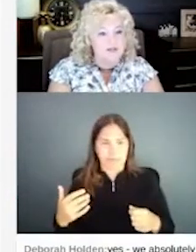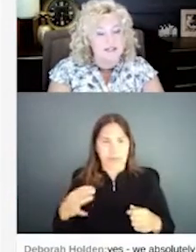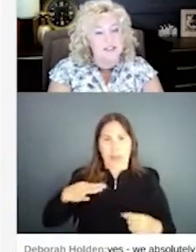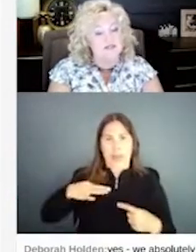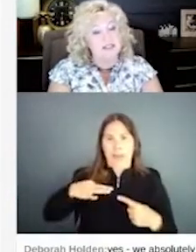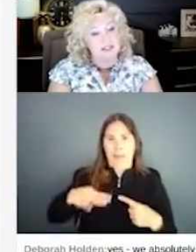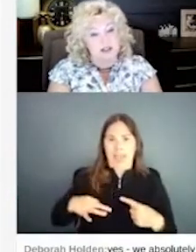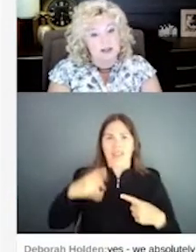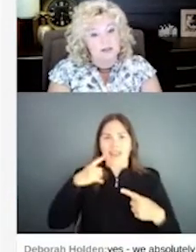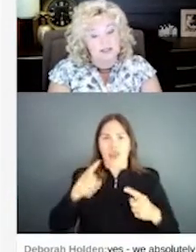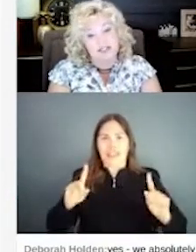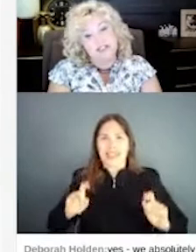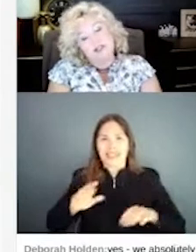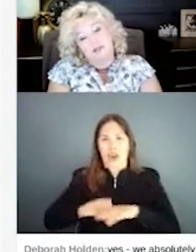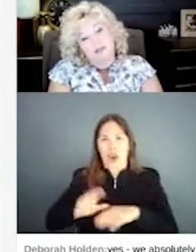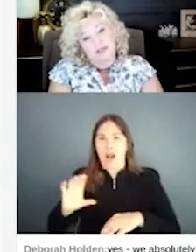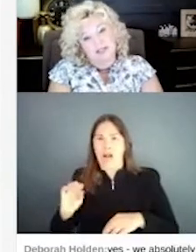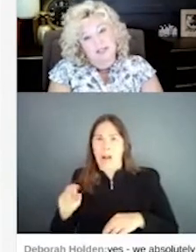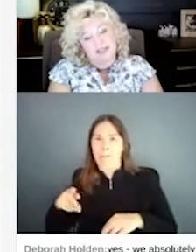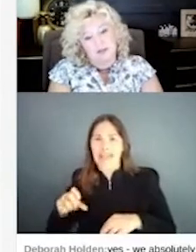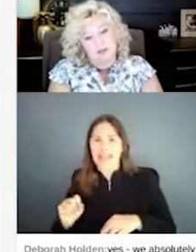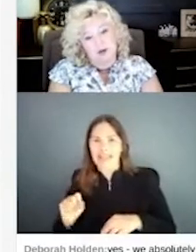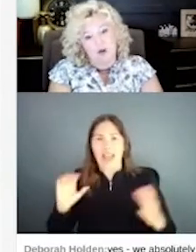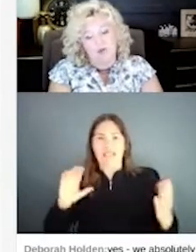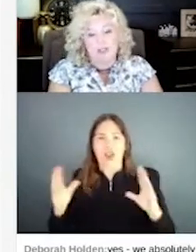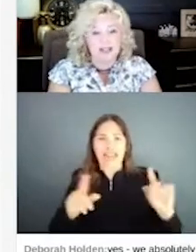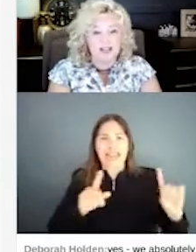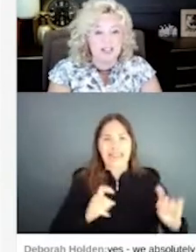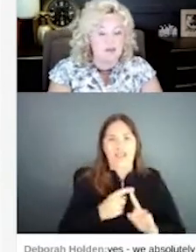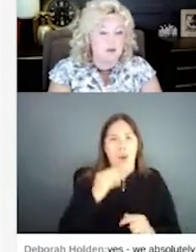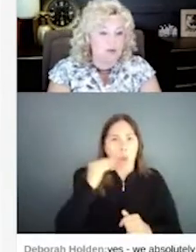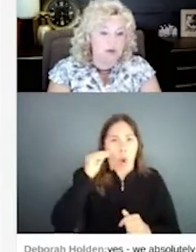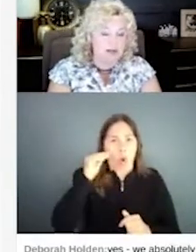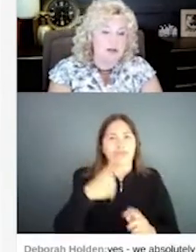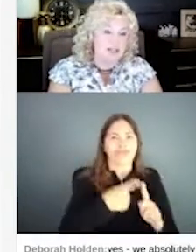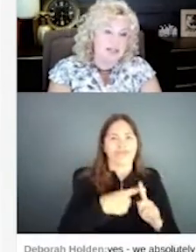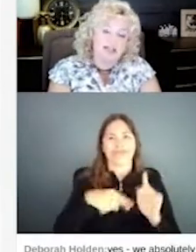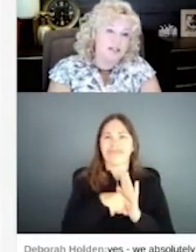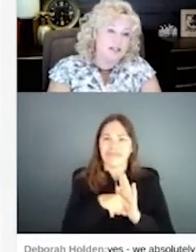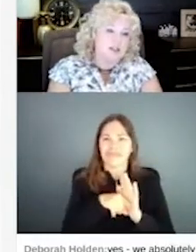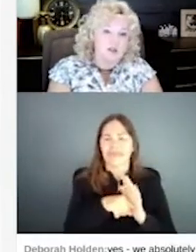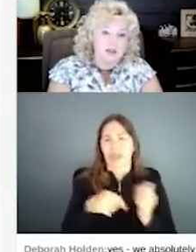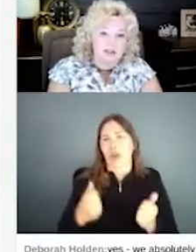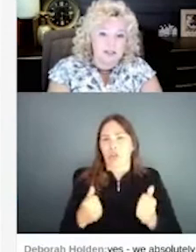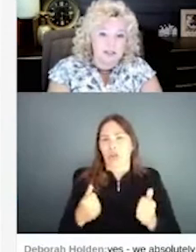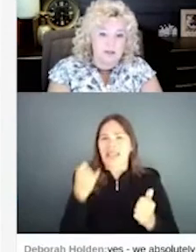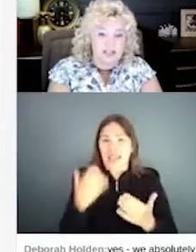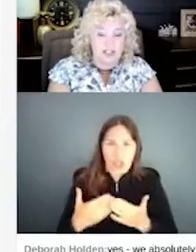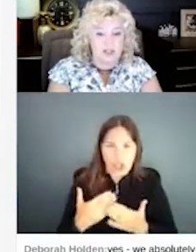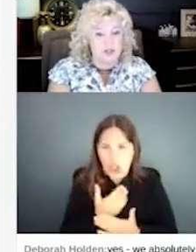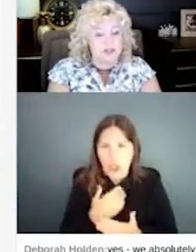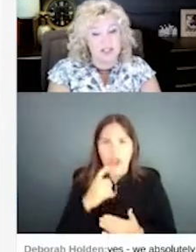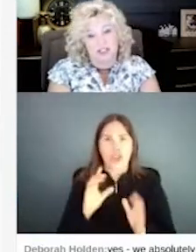benefits of testing on Compass versus exams from home, just to kind of give you a pro and con in case you're new to giving certifications